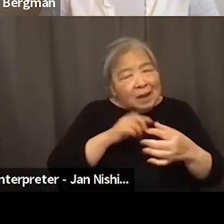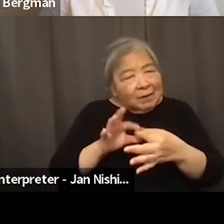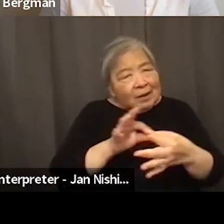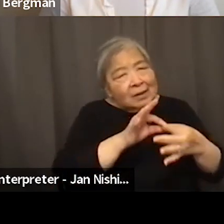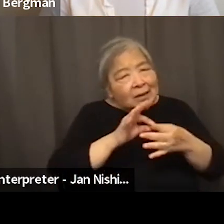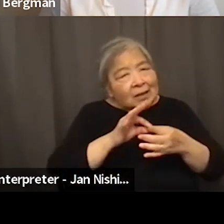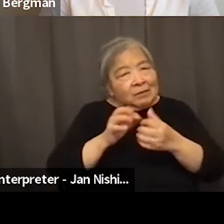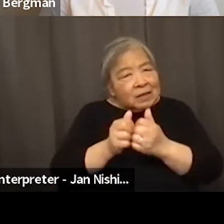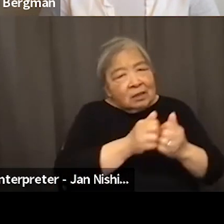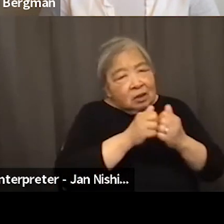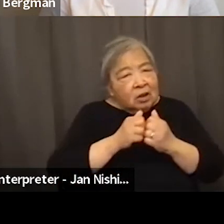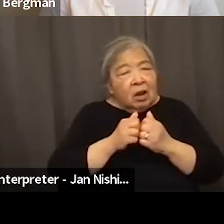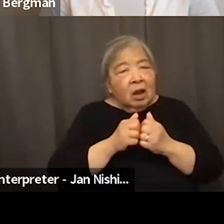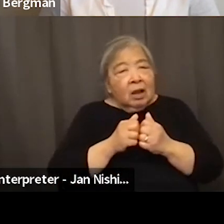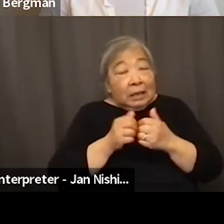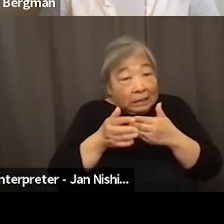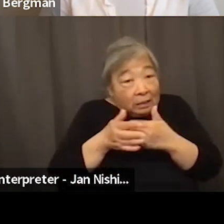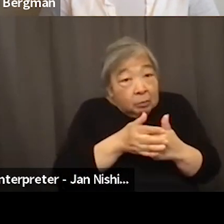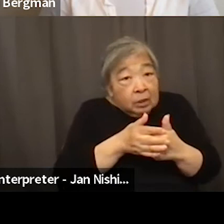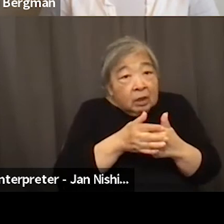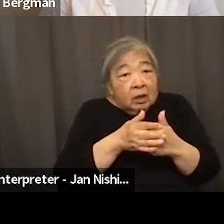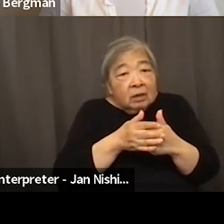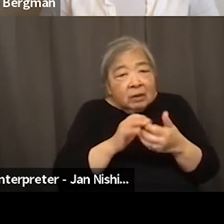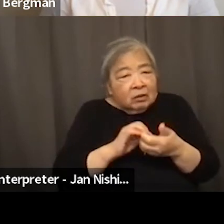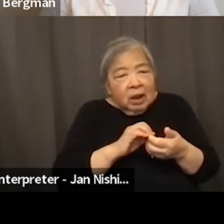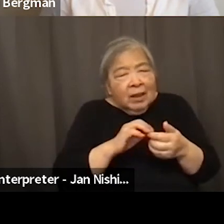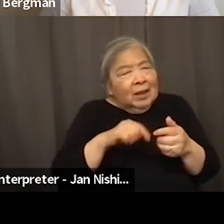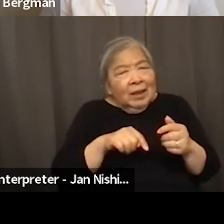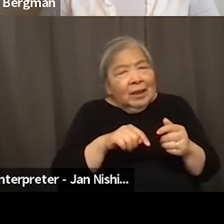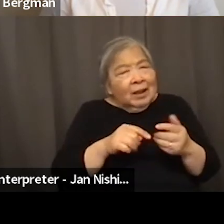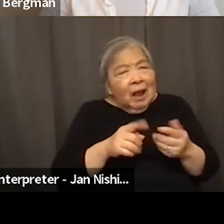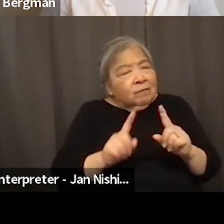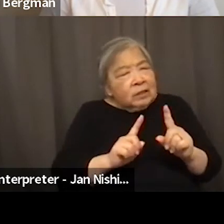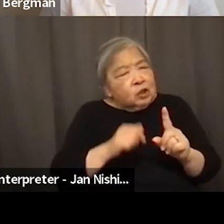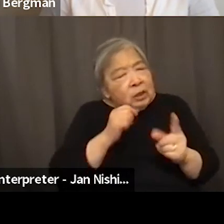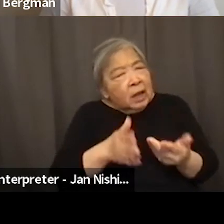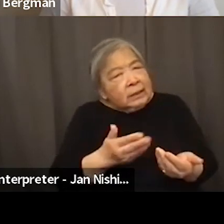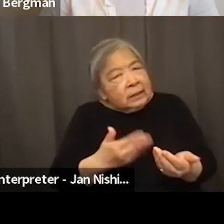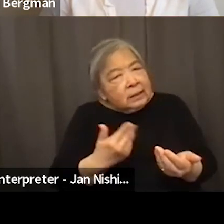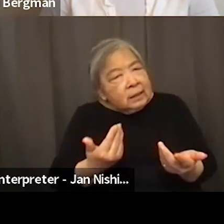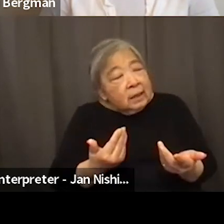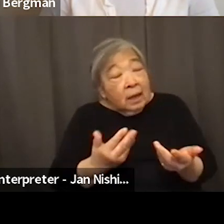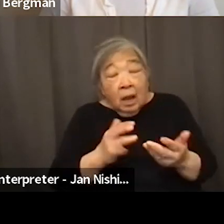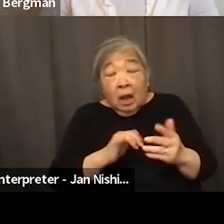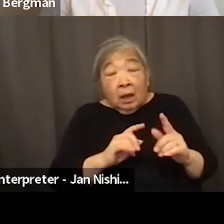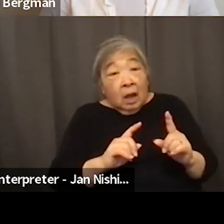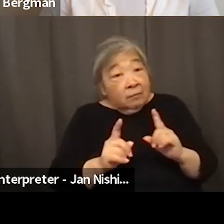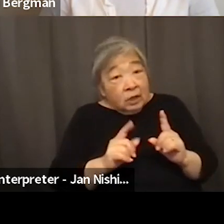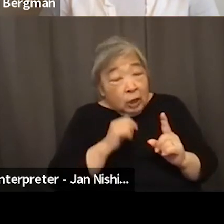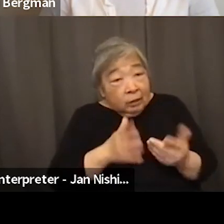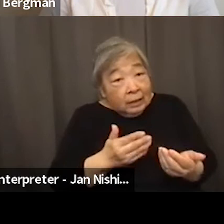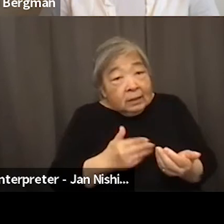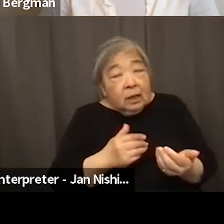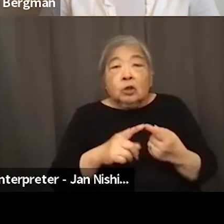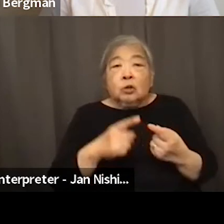intimate and hard-fought solidarities, because these conversations aren't easy. stand back conversations aren't easy. To tell